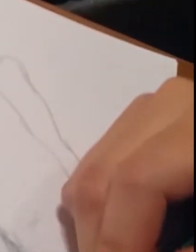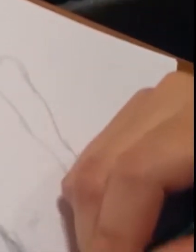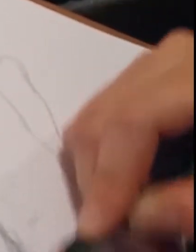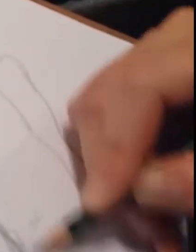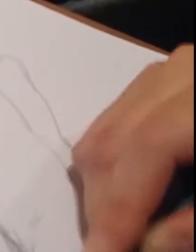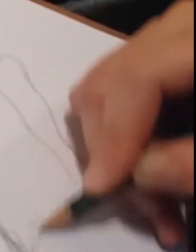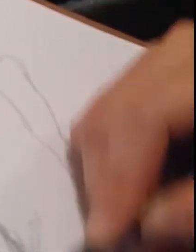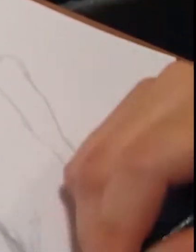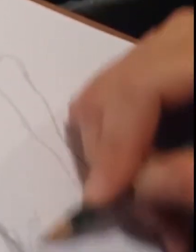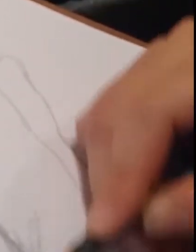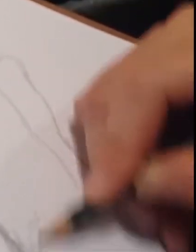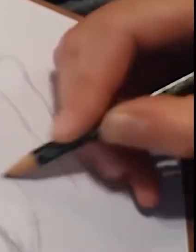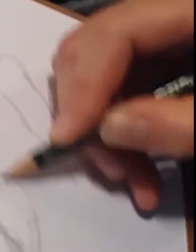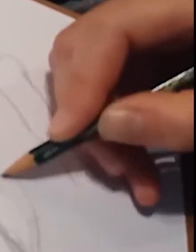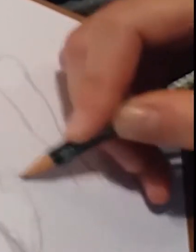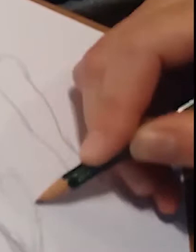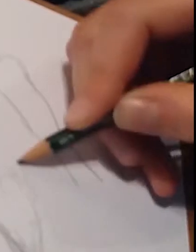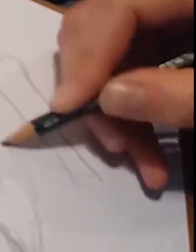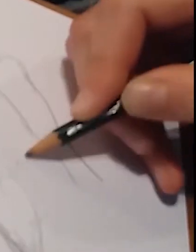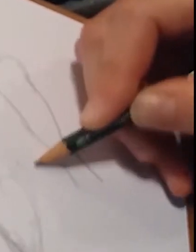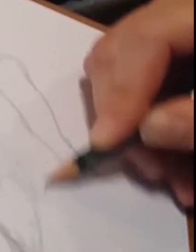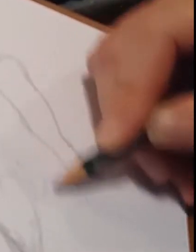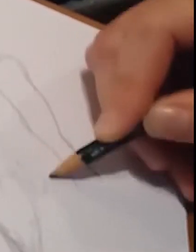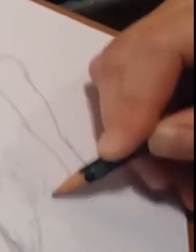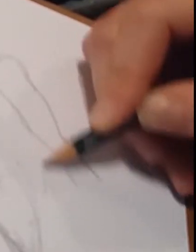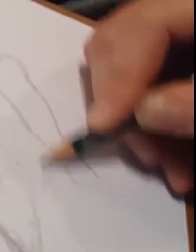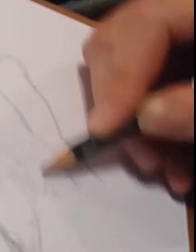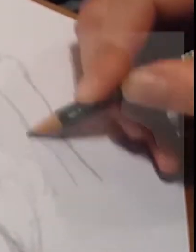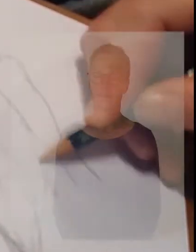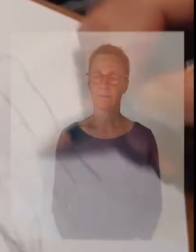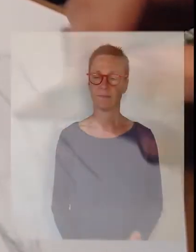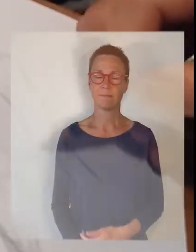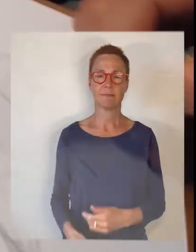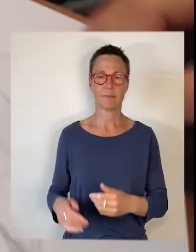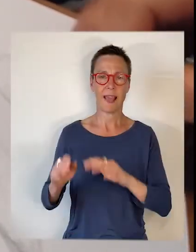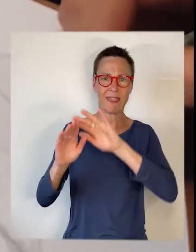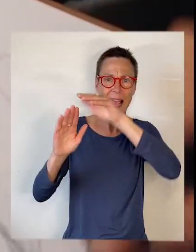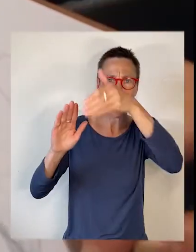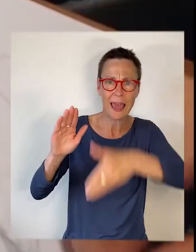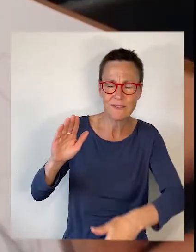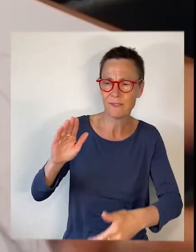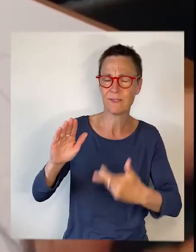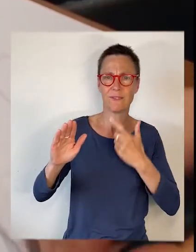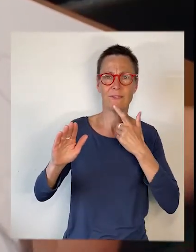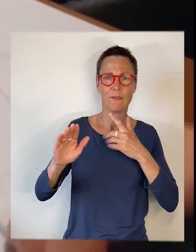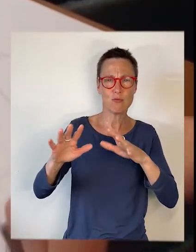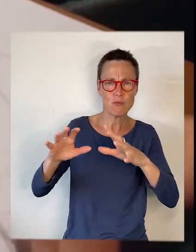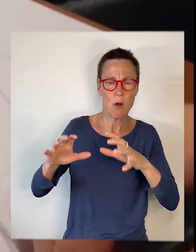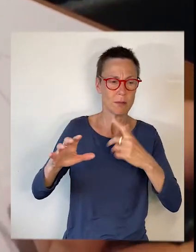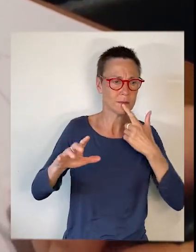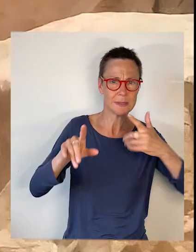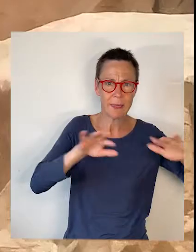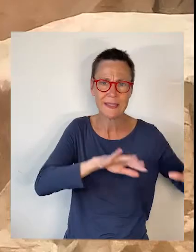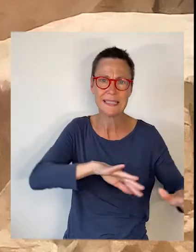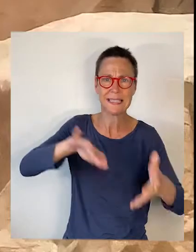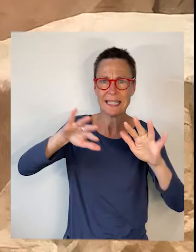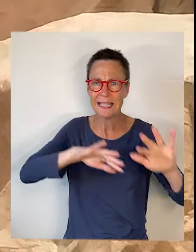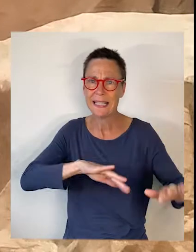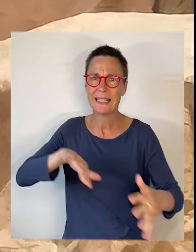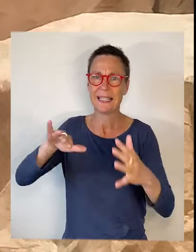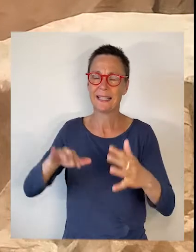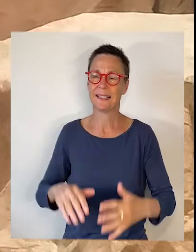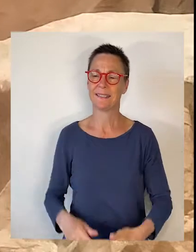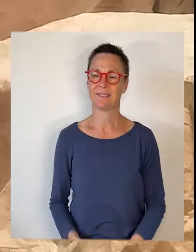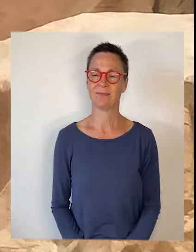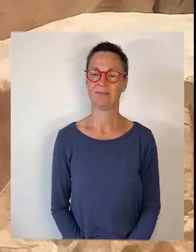And then the sea. Whoosh. You can hear the waves against the rocks.